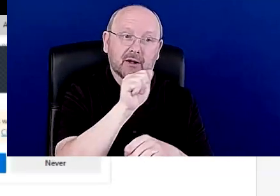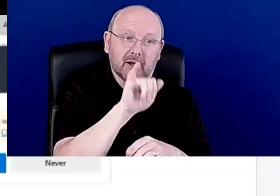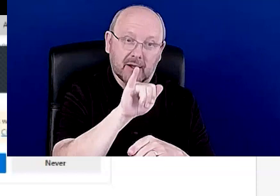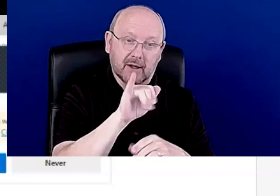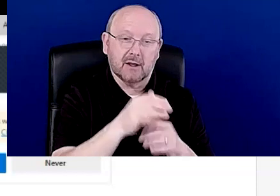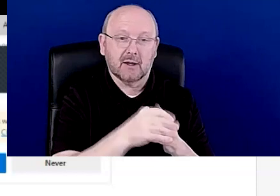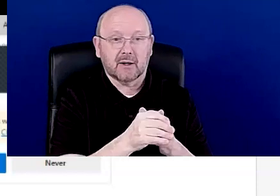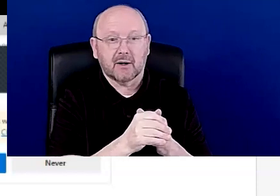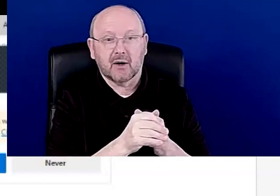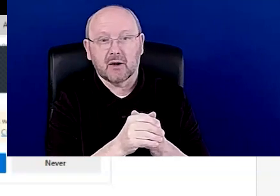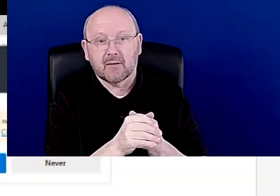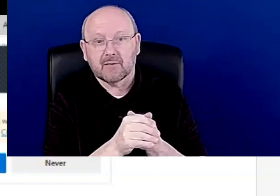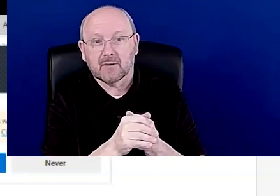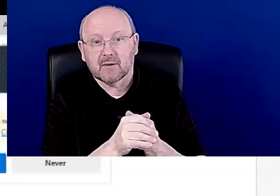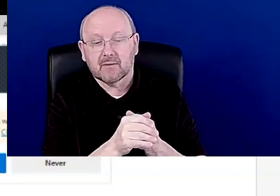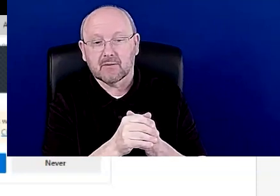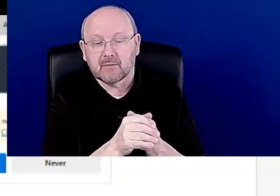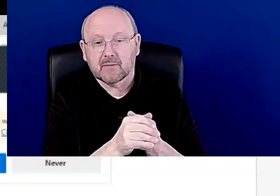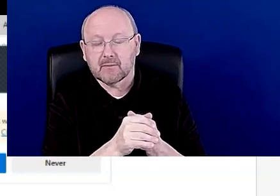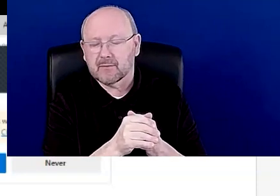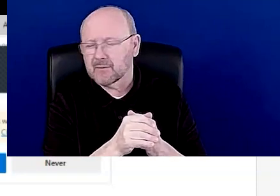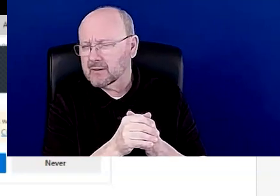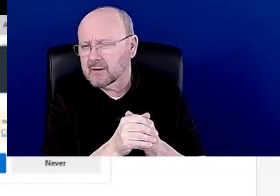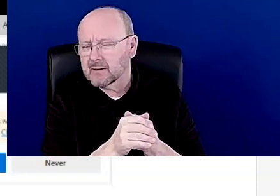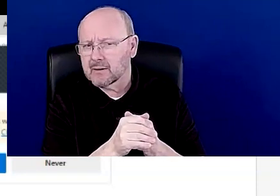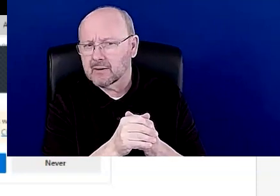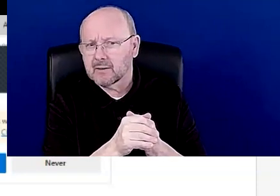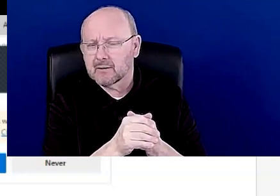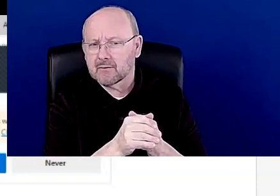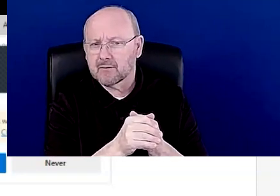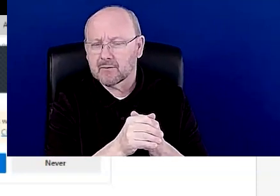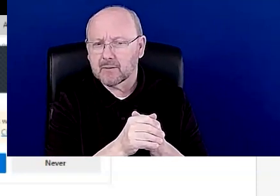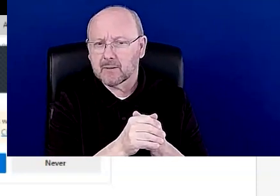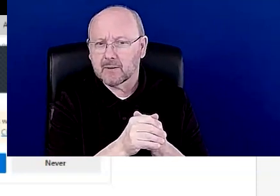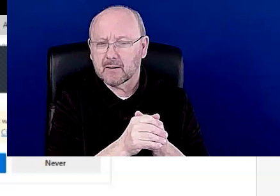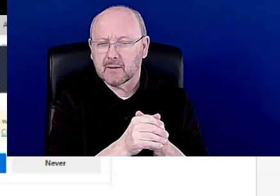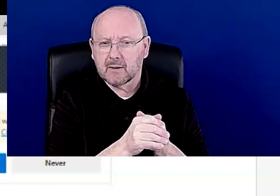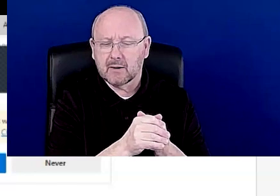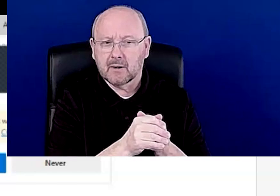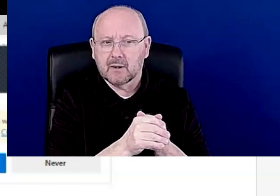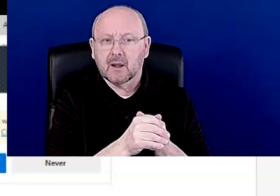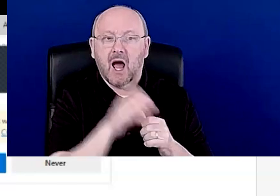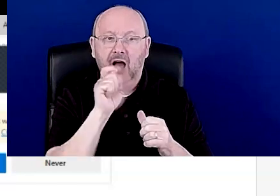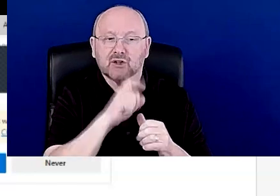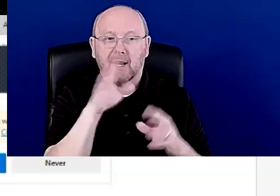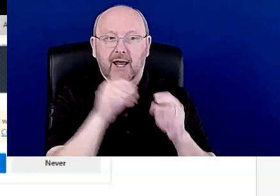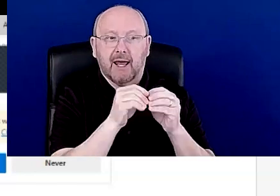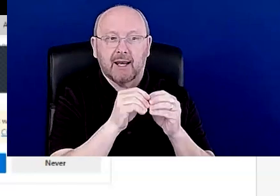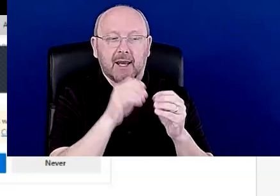these. generated, yeah, like written with the assistance of ChatGPT, is probably what I should put,